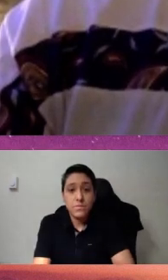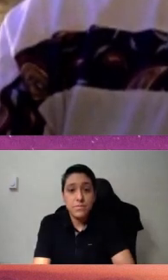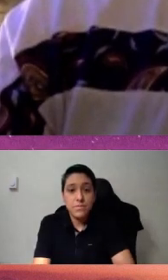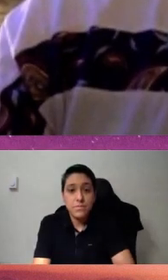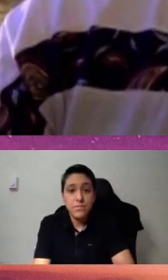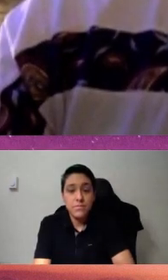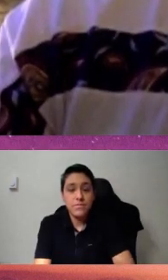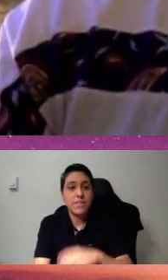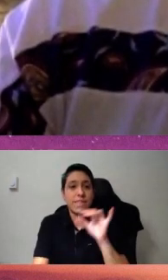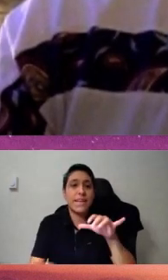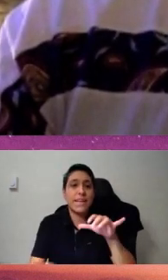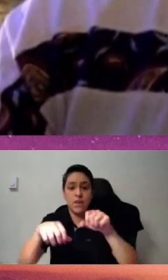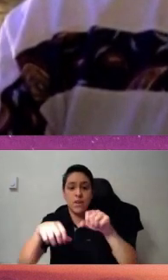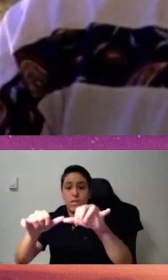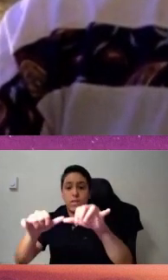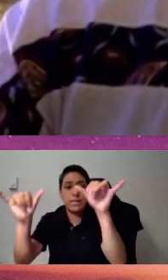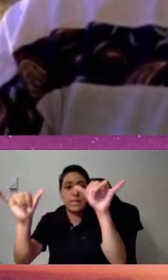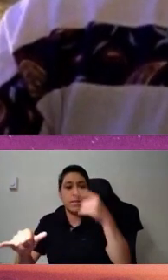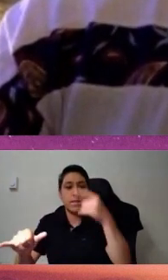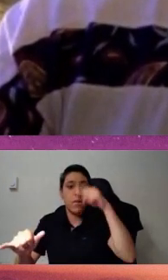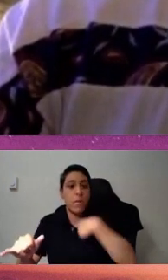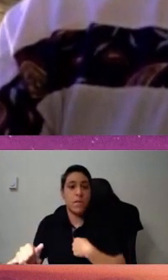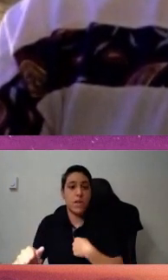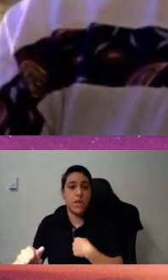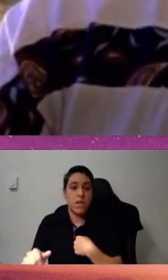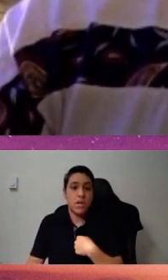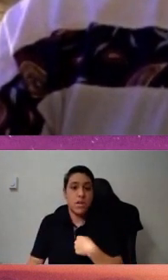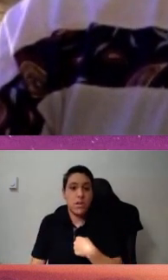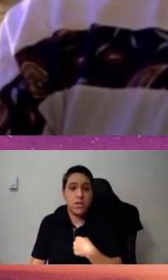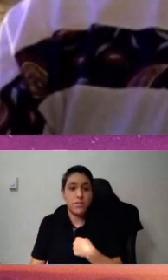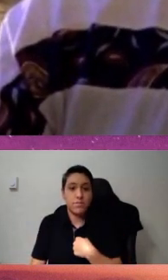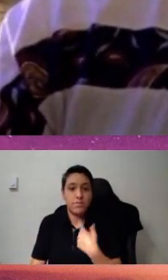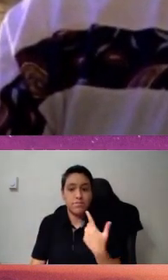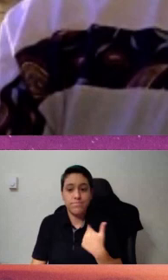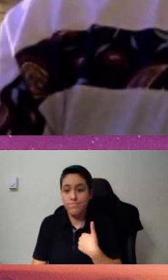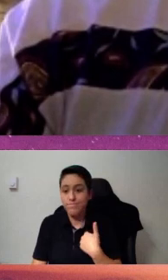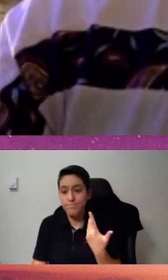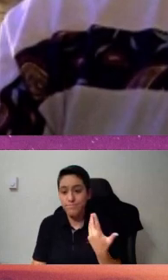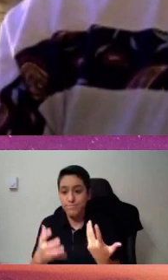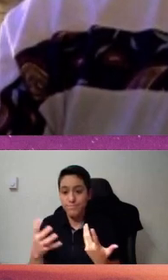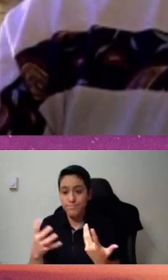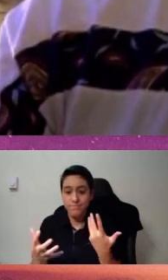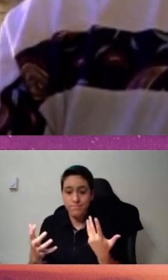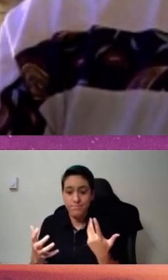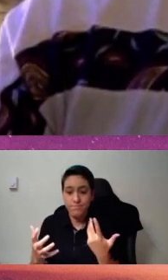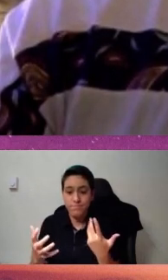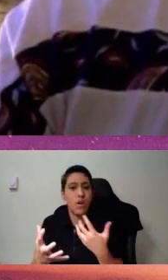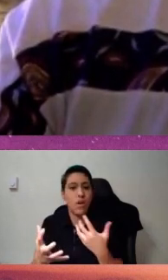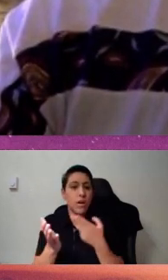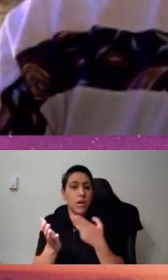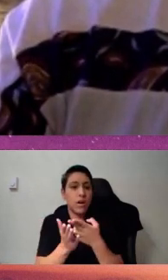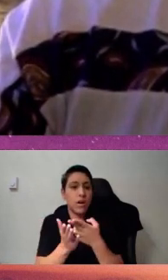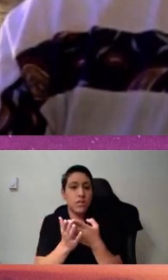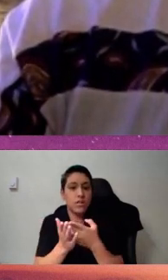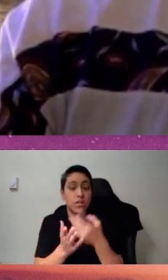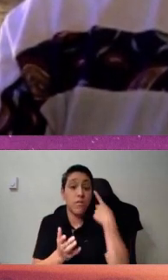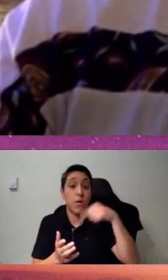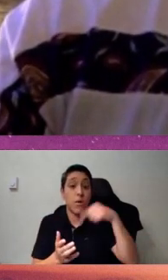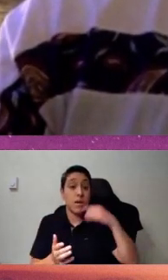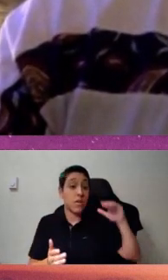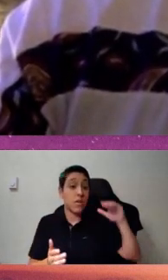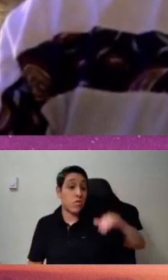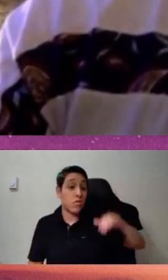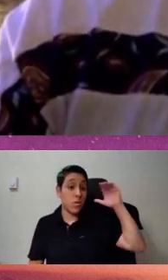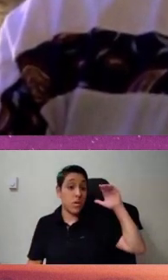colonialism for me has been, I'll get like real for a second. Like for me, when I was growing up, colonialism